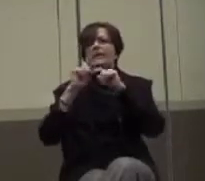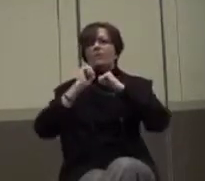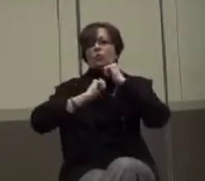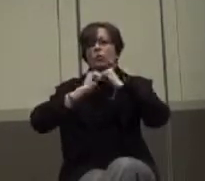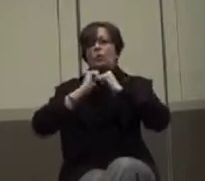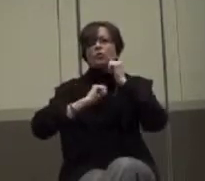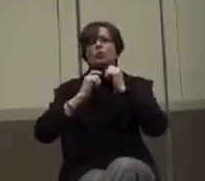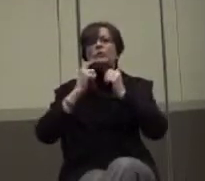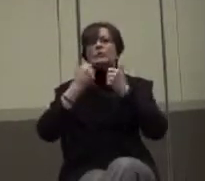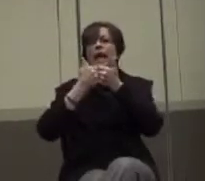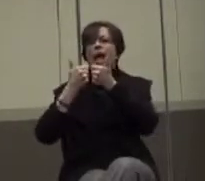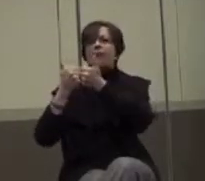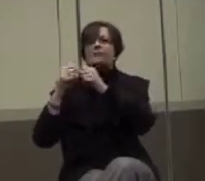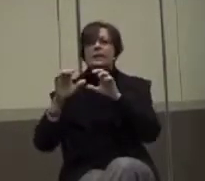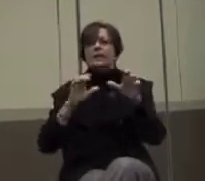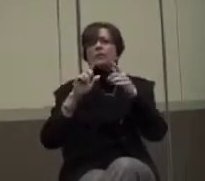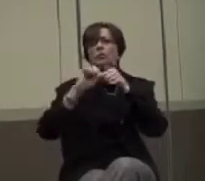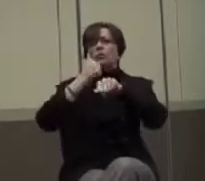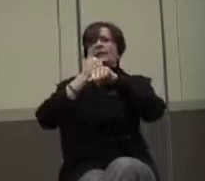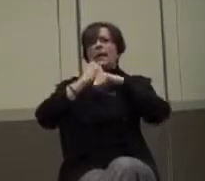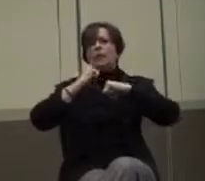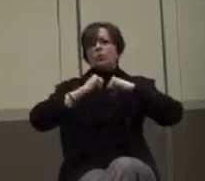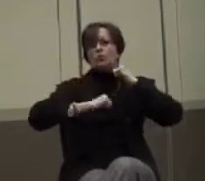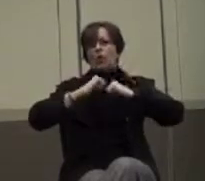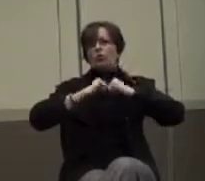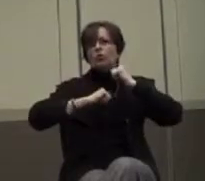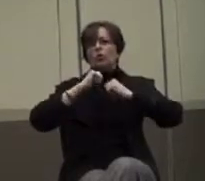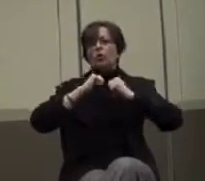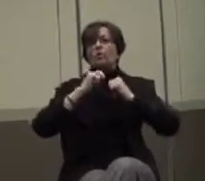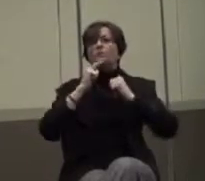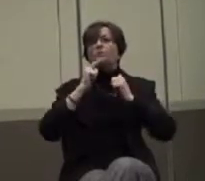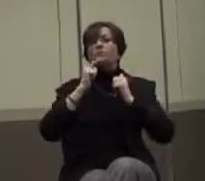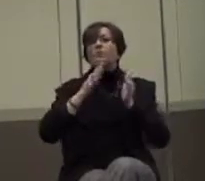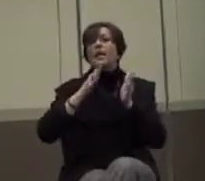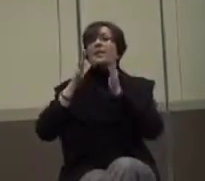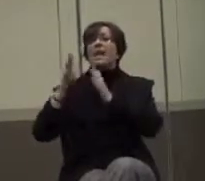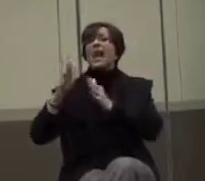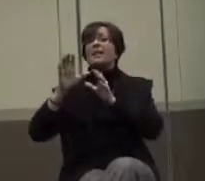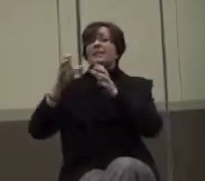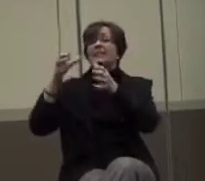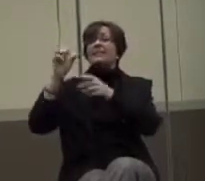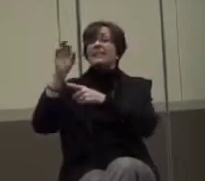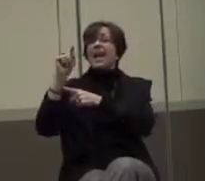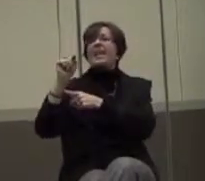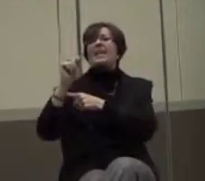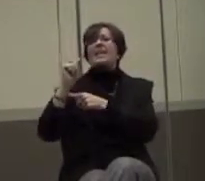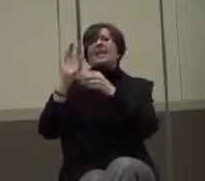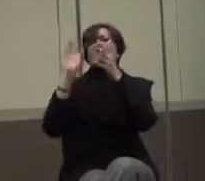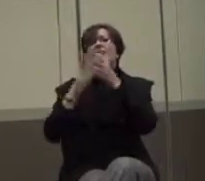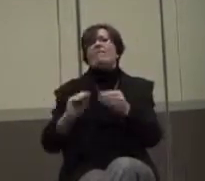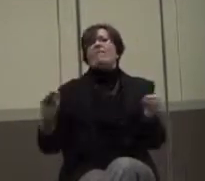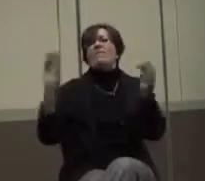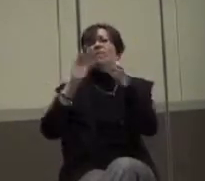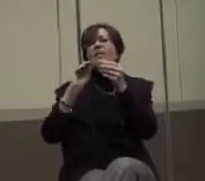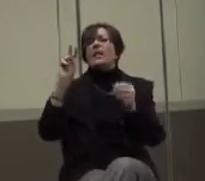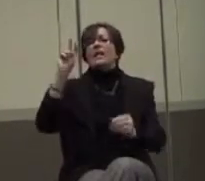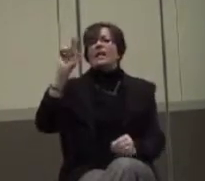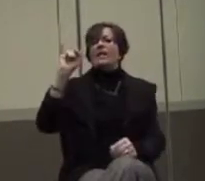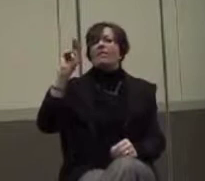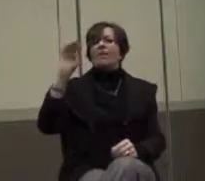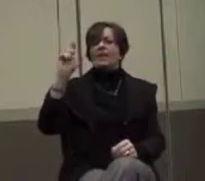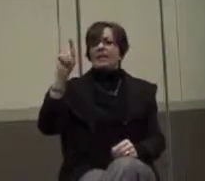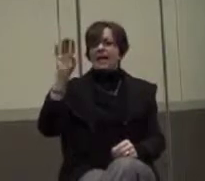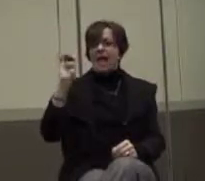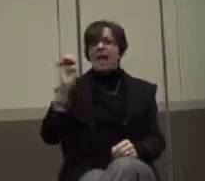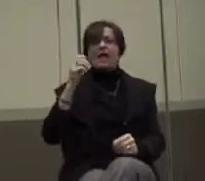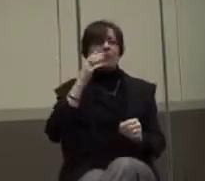activities to set up structures. The next set is a vignette. This is what we're going to start with today after we kind of do a brief